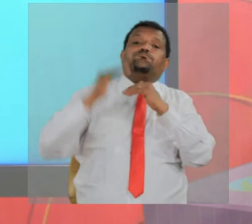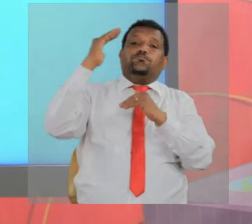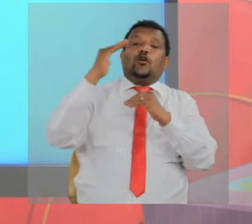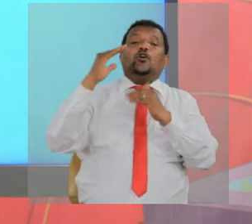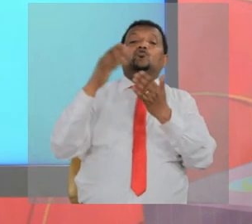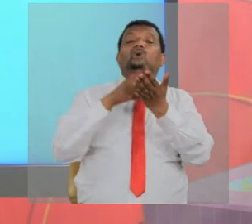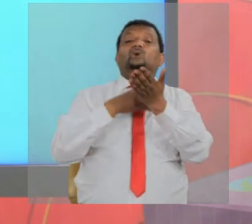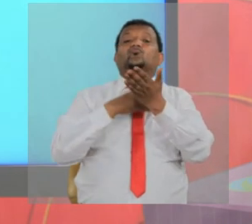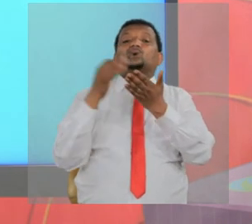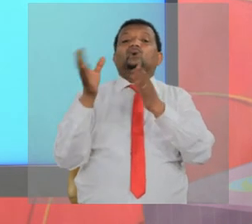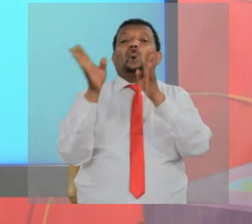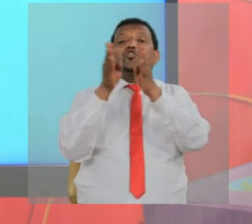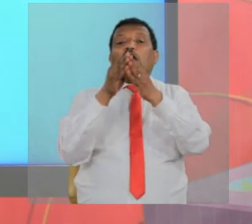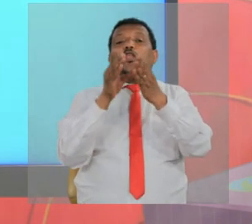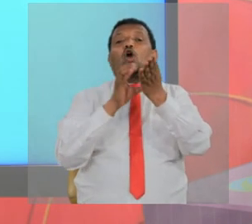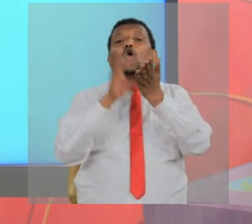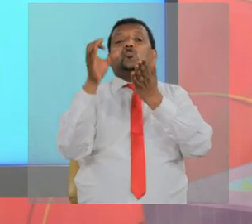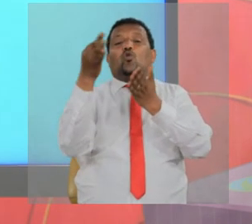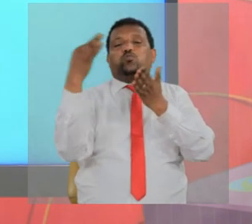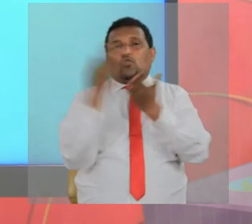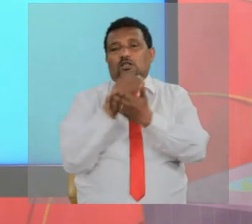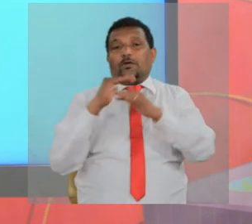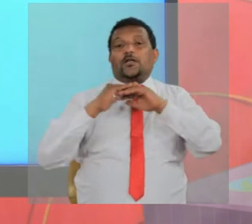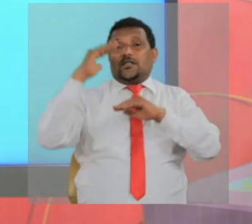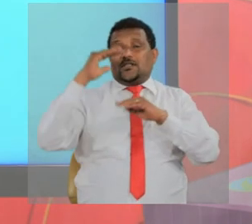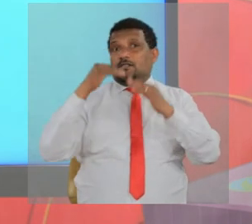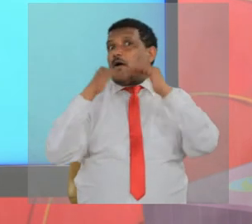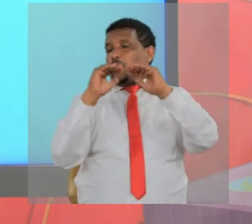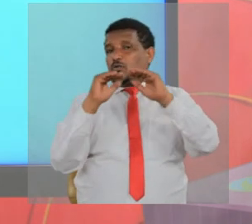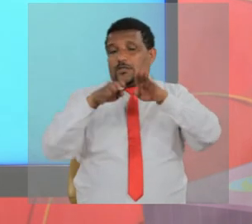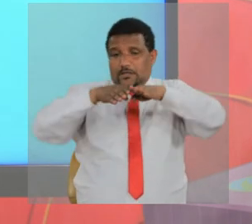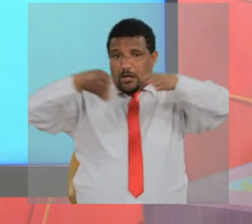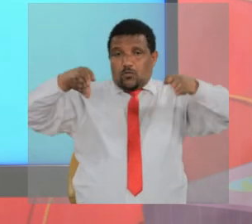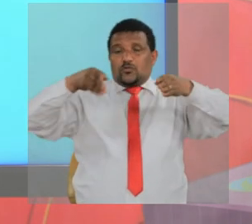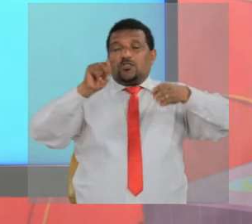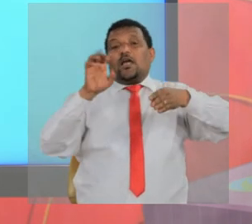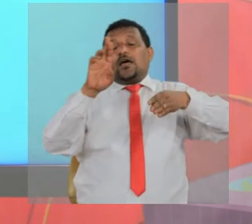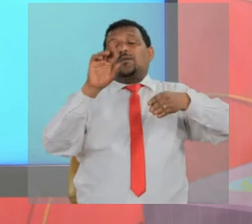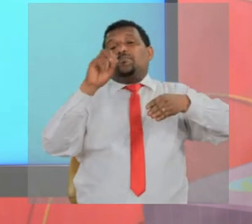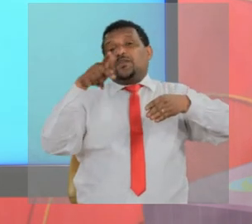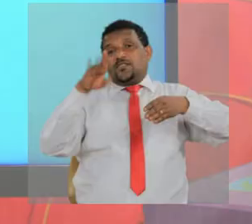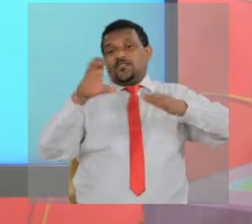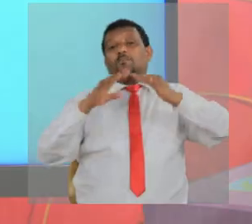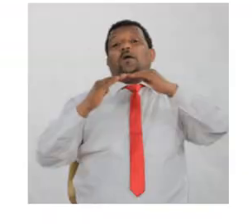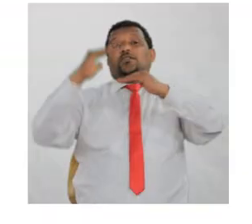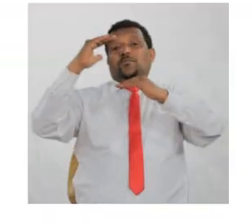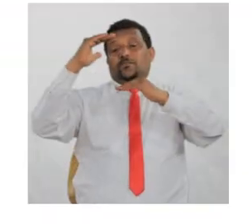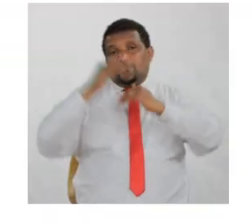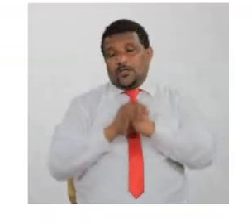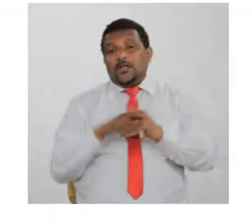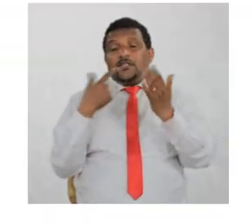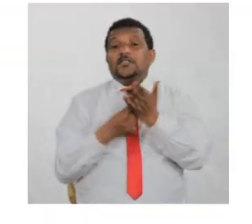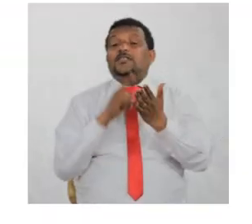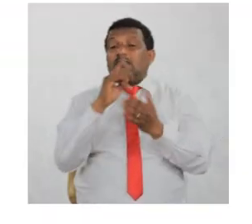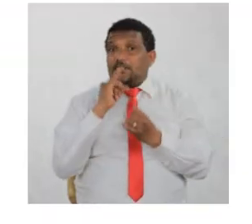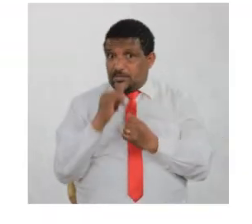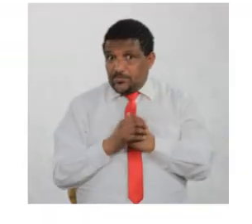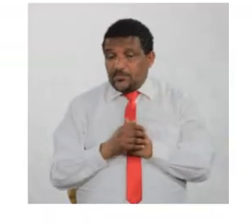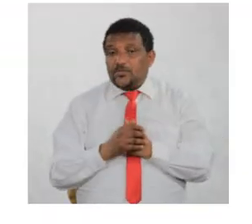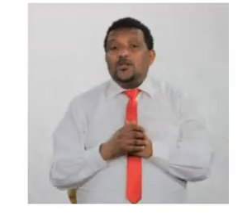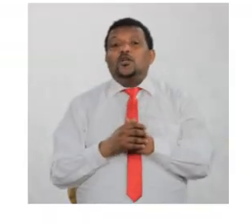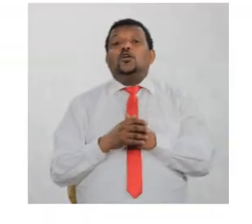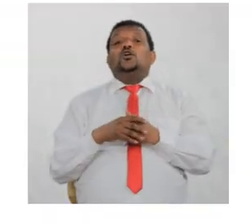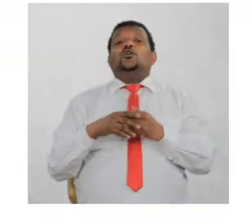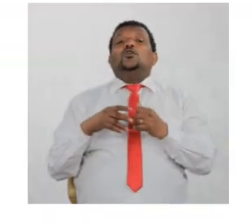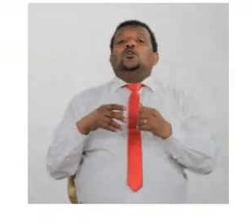production by the greatest amount. Simply, the gap between TR and TC is maximum. This is